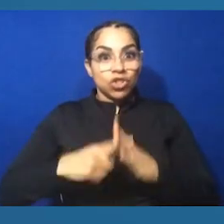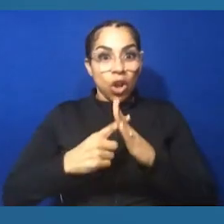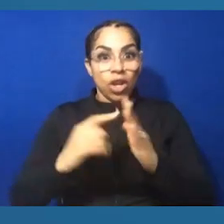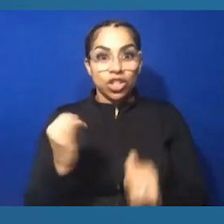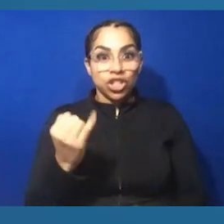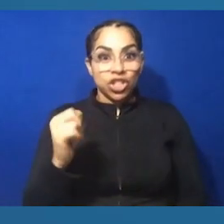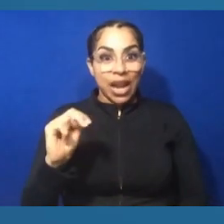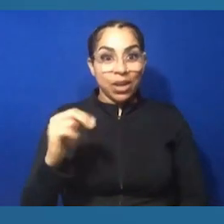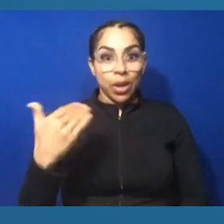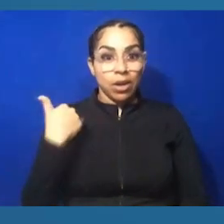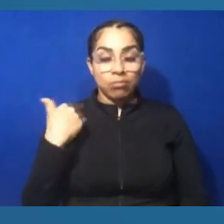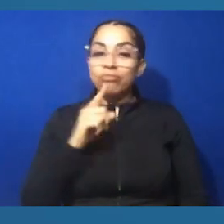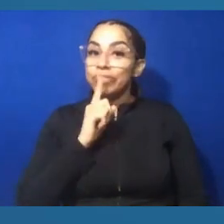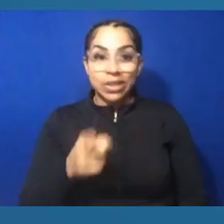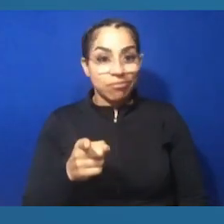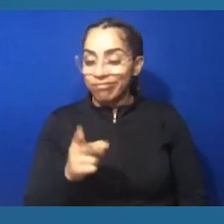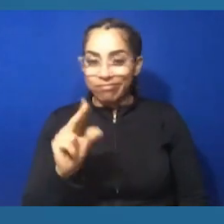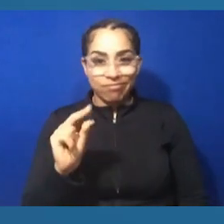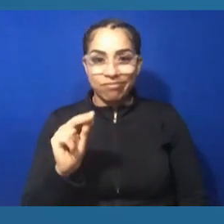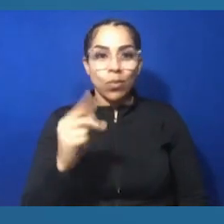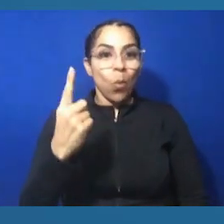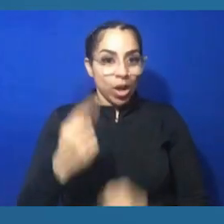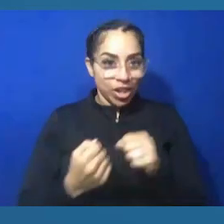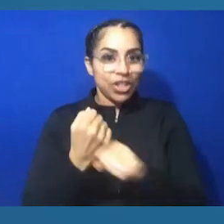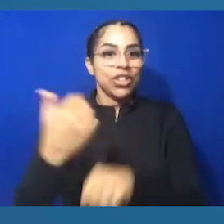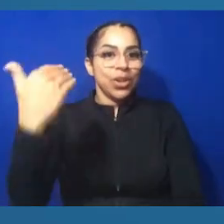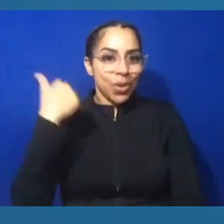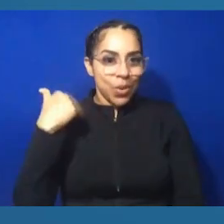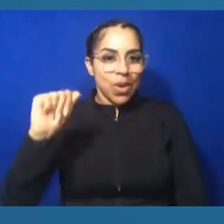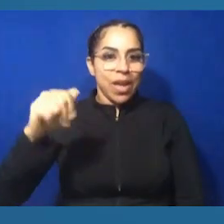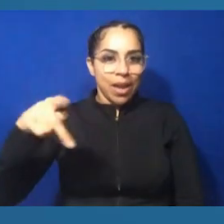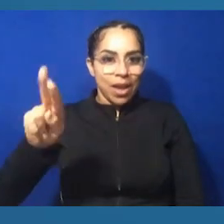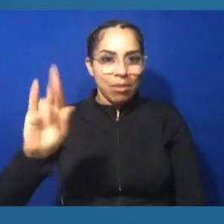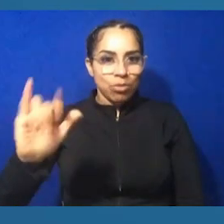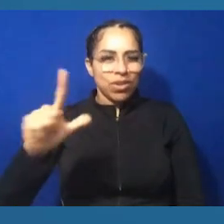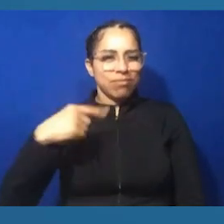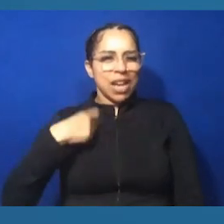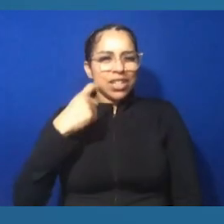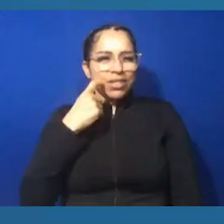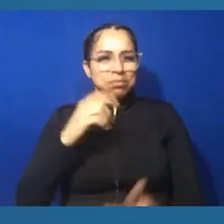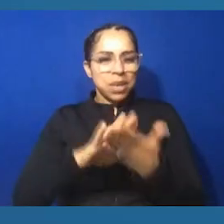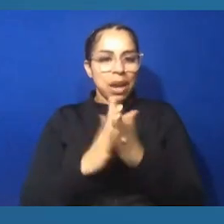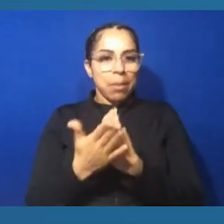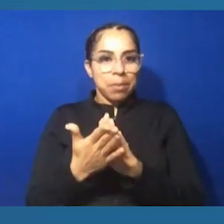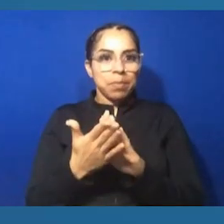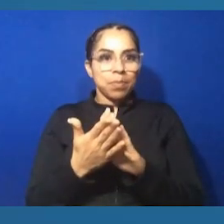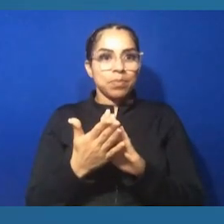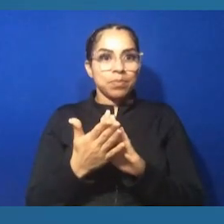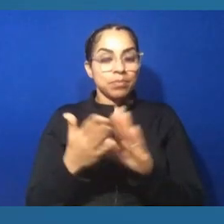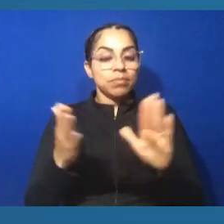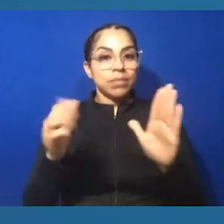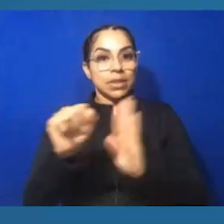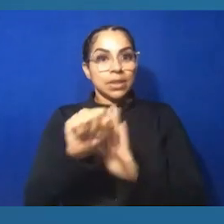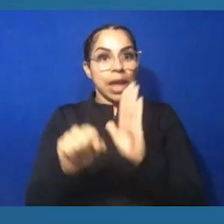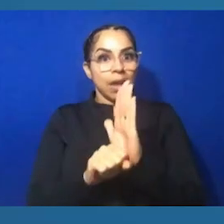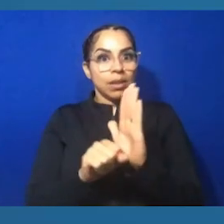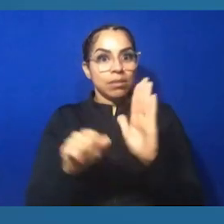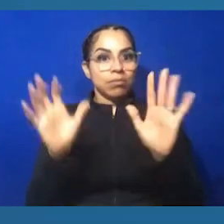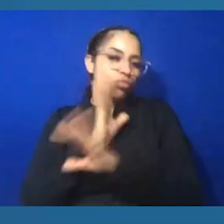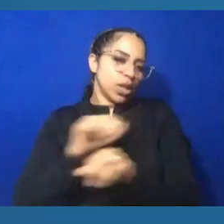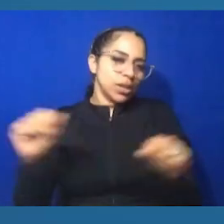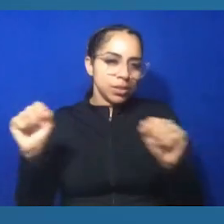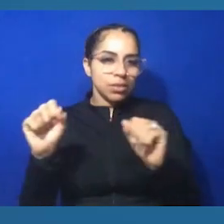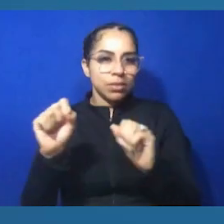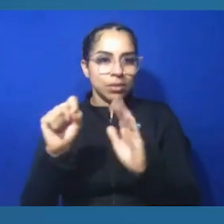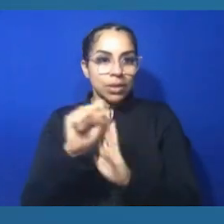but actually it was a year ago, April, that I had just become the president of the State DAs Association, that we were in